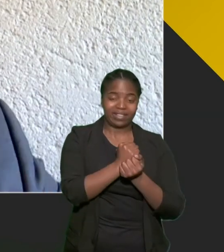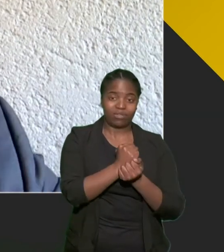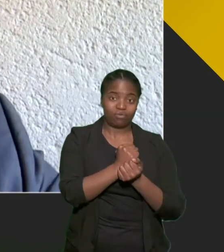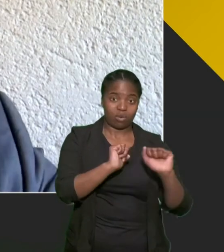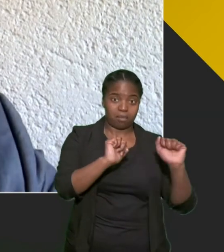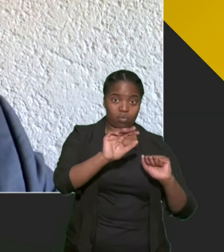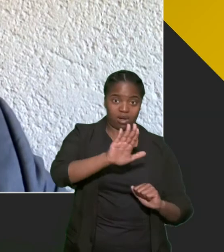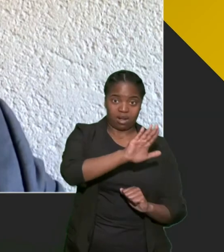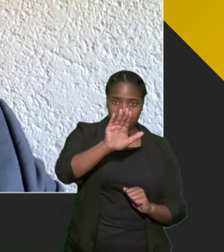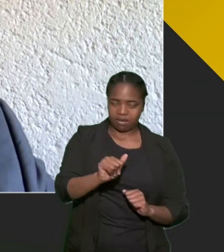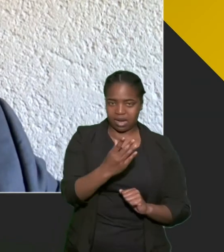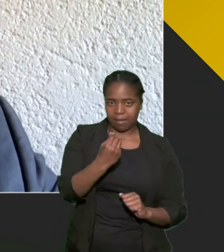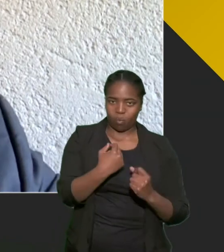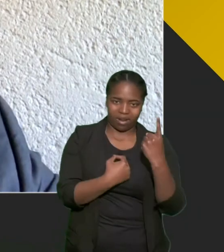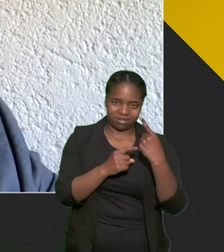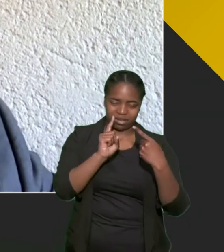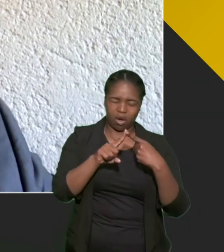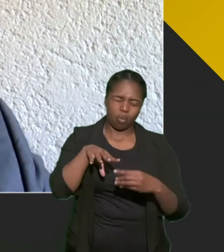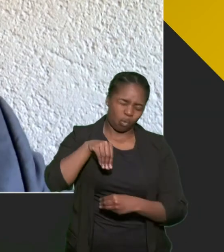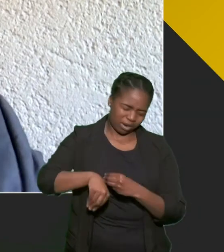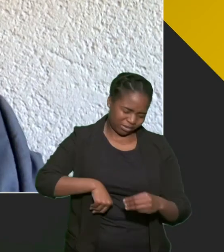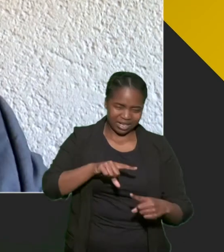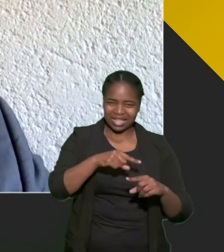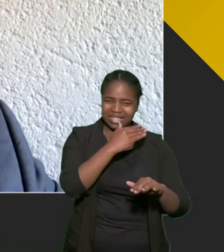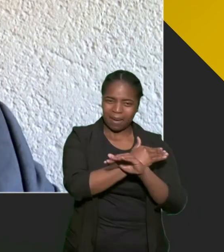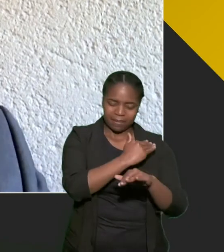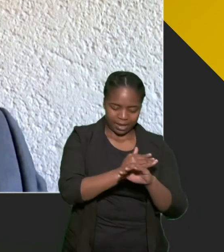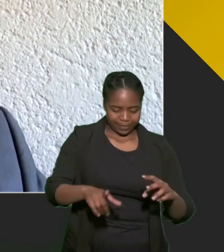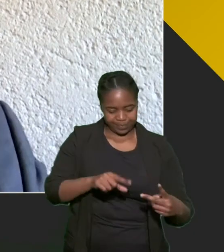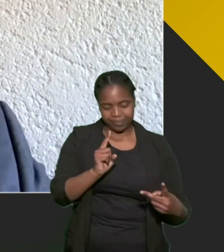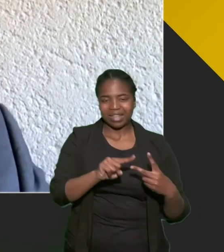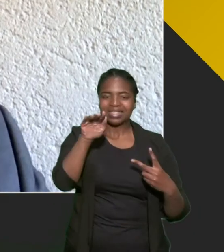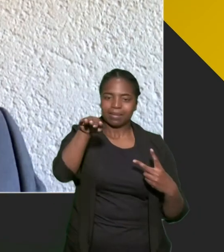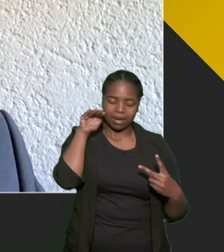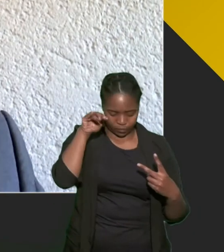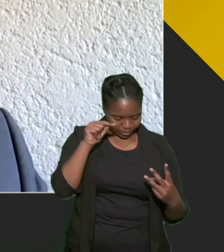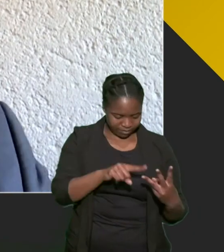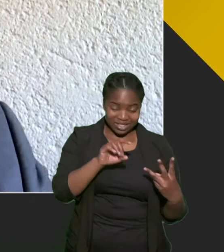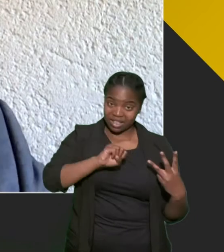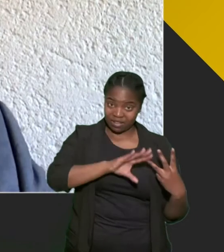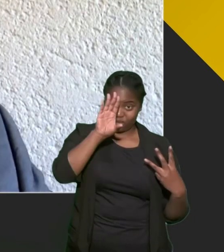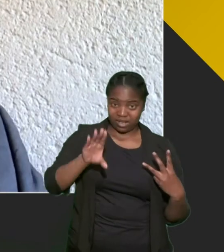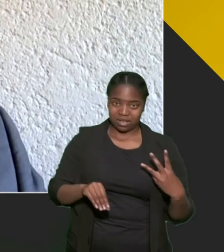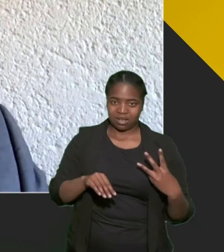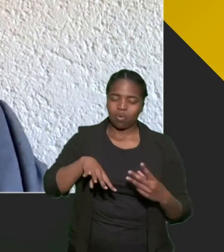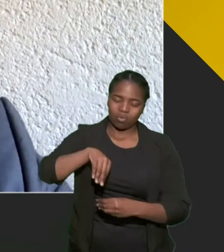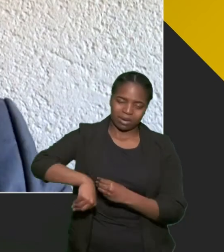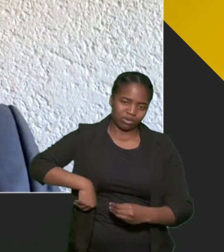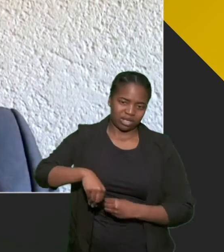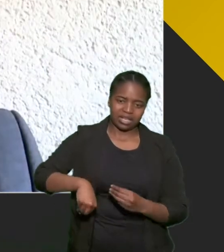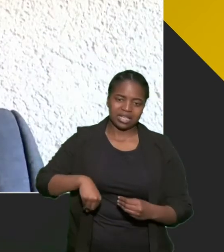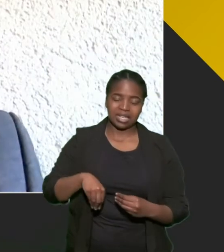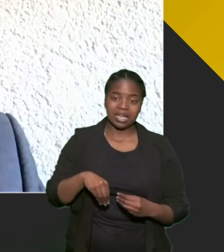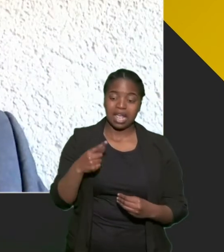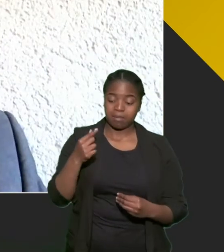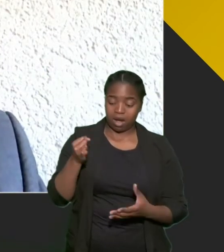Africa. Number one, you've got corruption. Ikhona eZambia, ikhona eZimbabwe, ikhona nalapha. Imali yabantu ayiyi